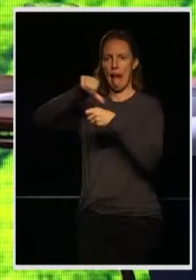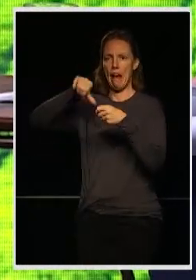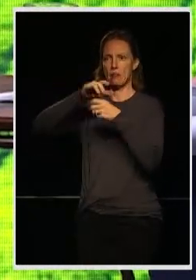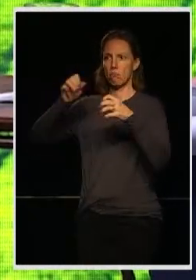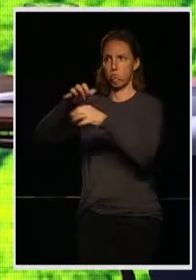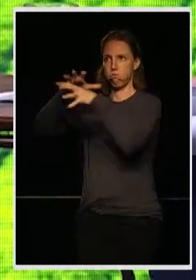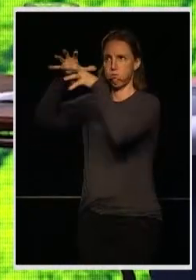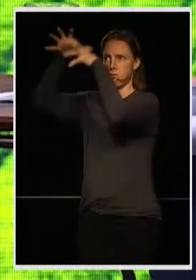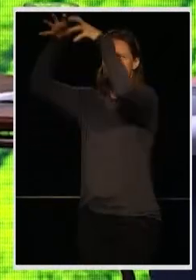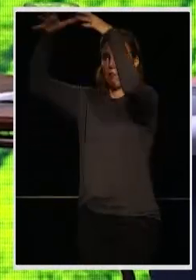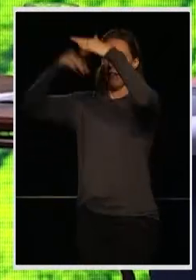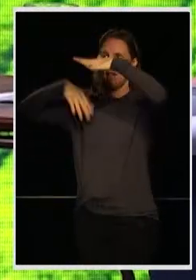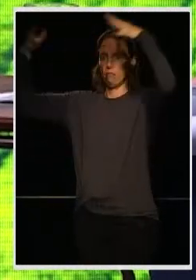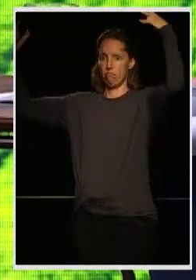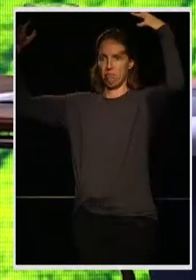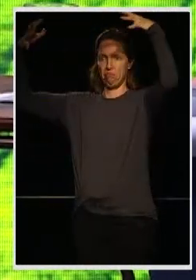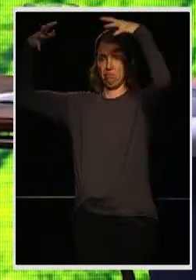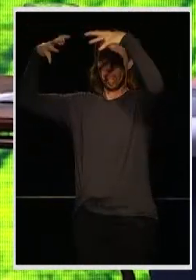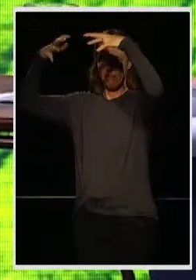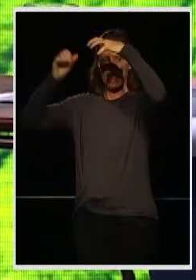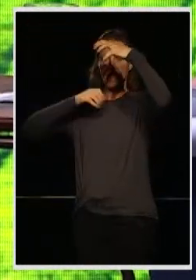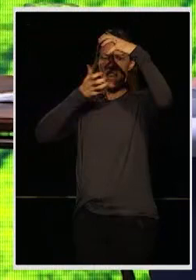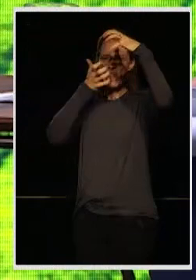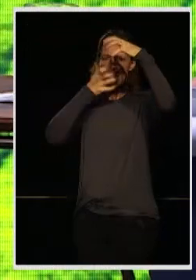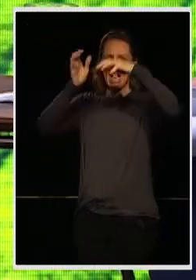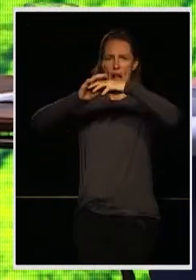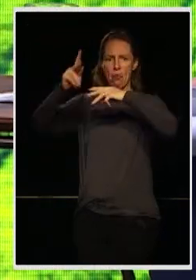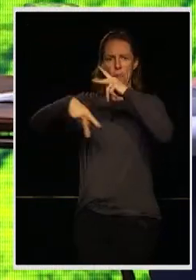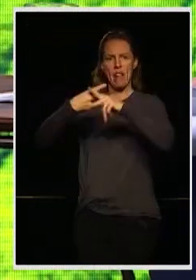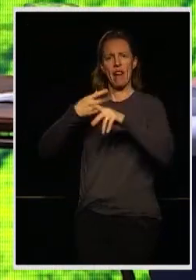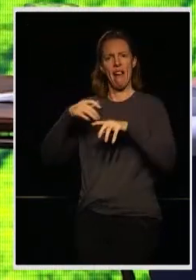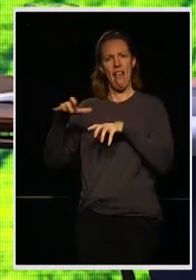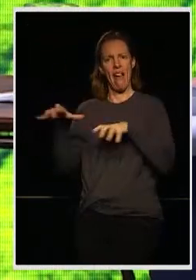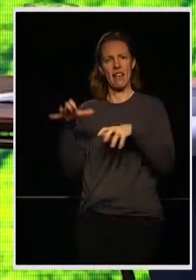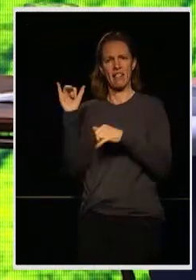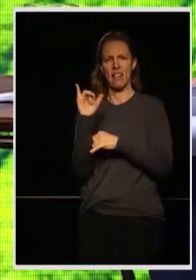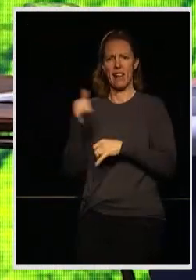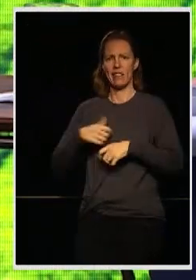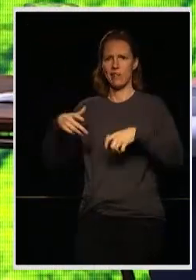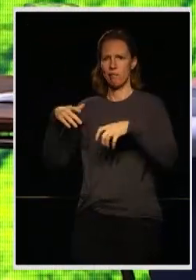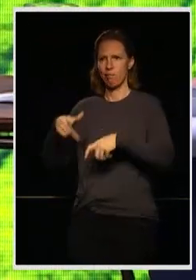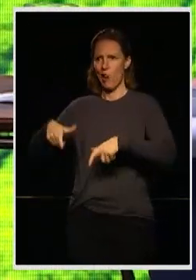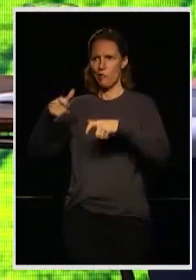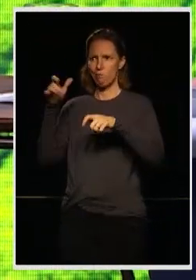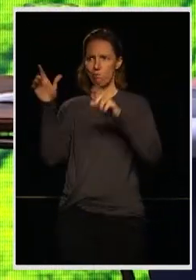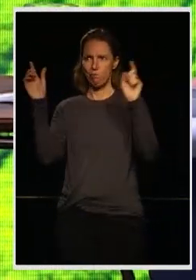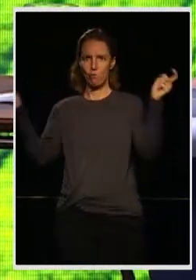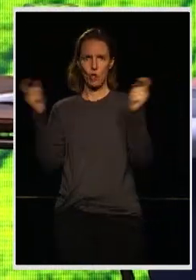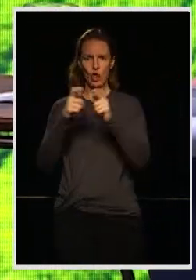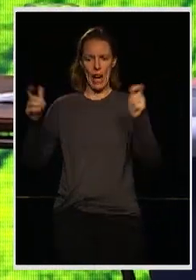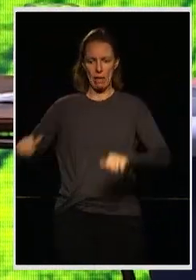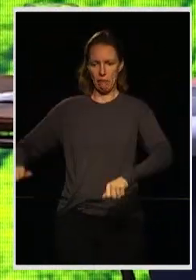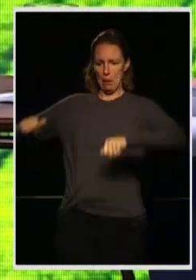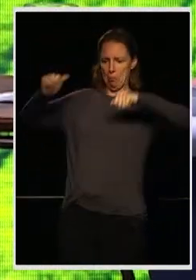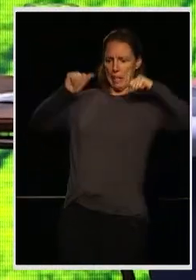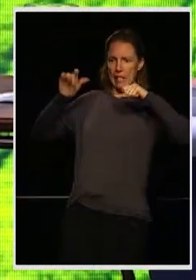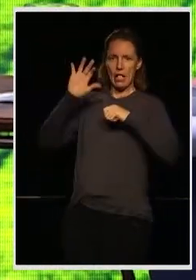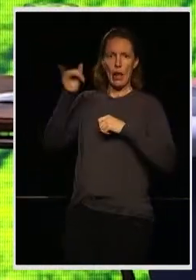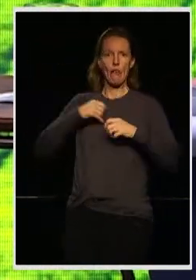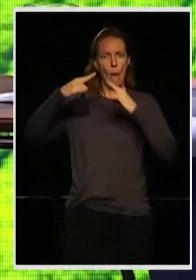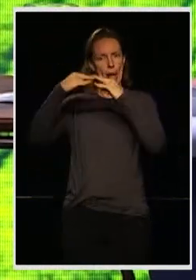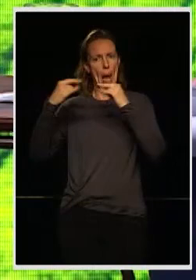that is trapping heat on the planet. It acts like a giant blanket. Like, you know, if you go camping and you put